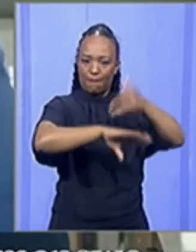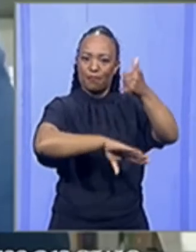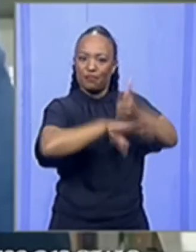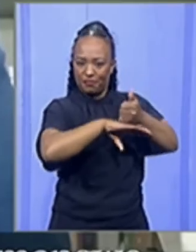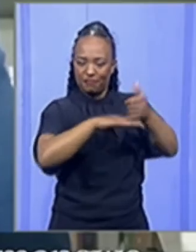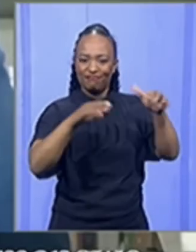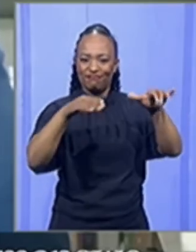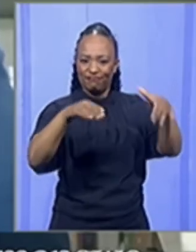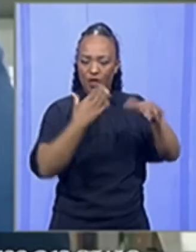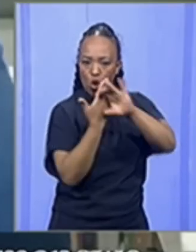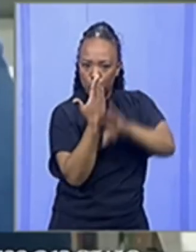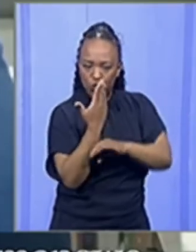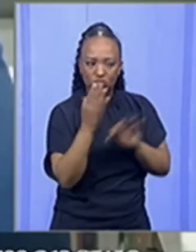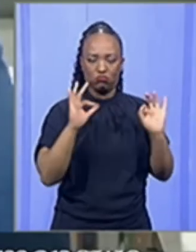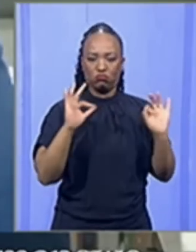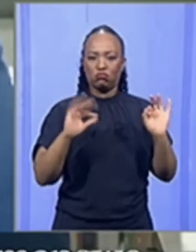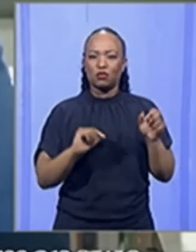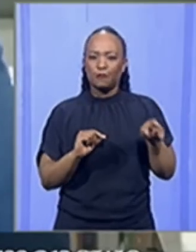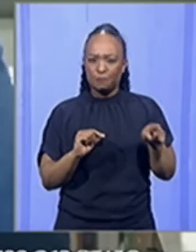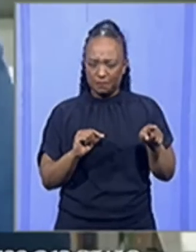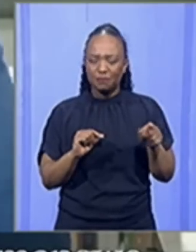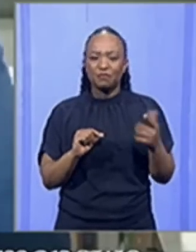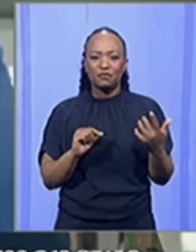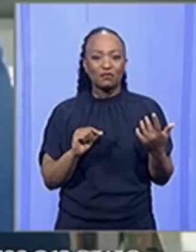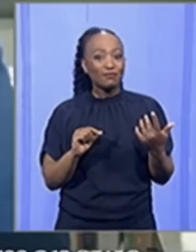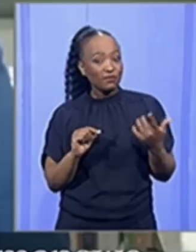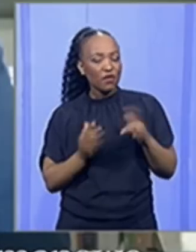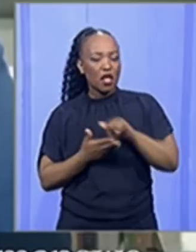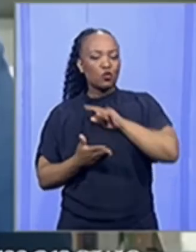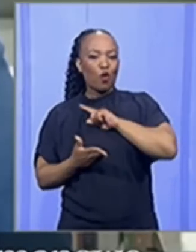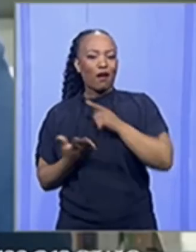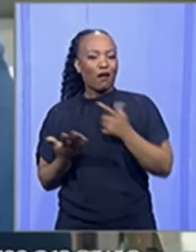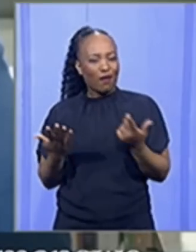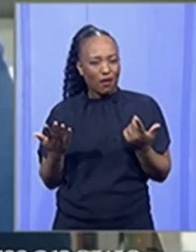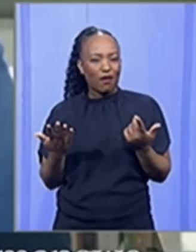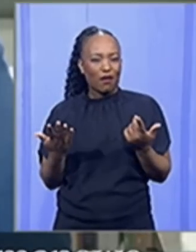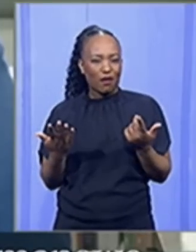constitutional structures. And that is why